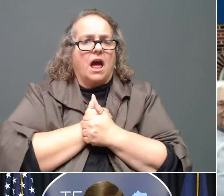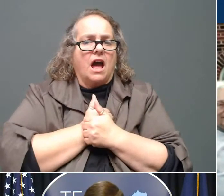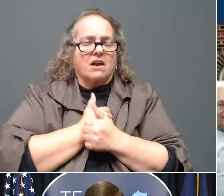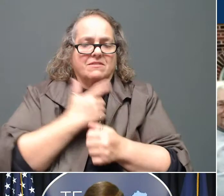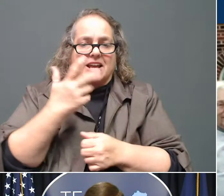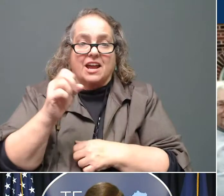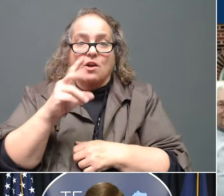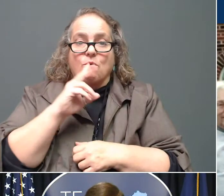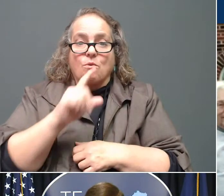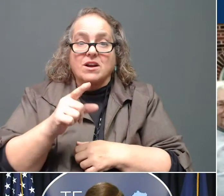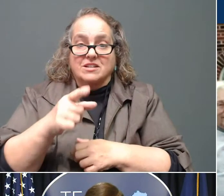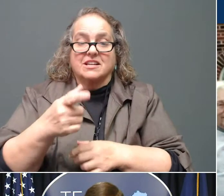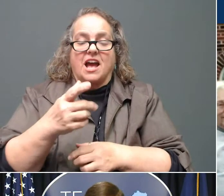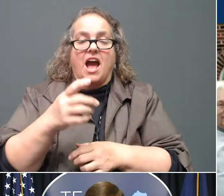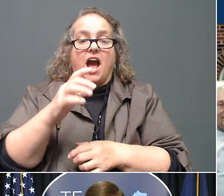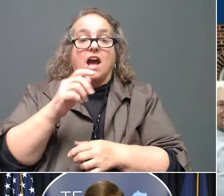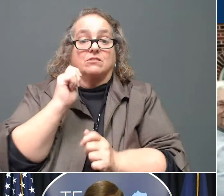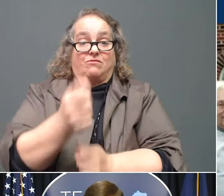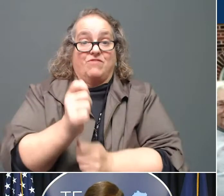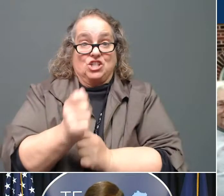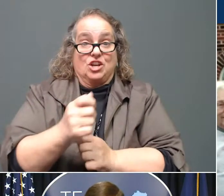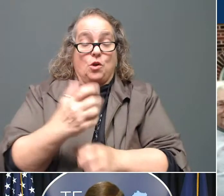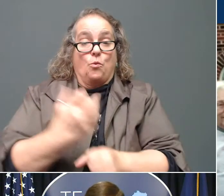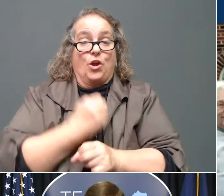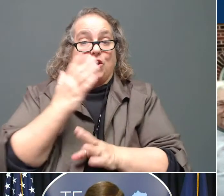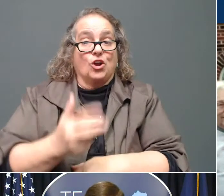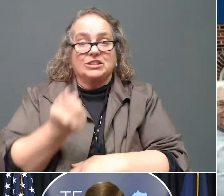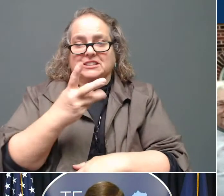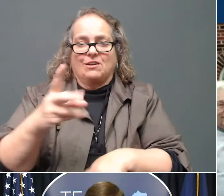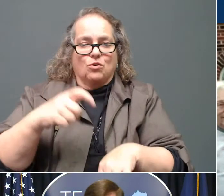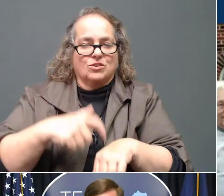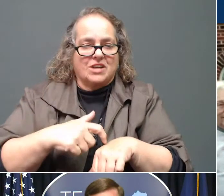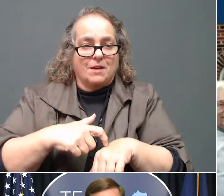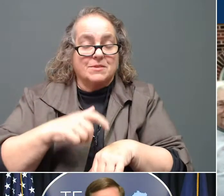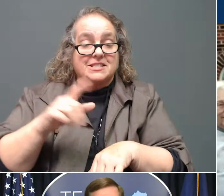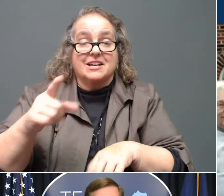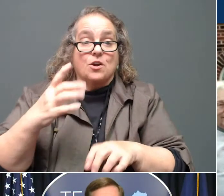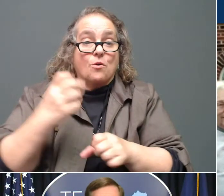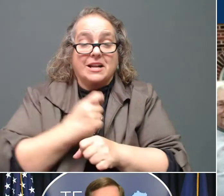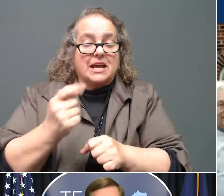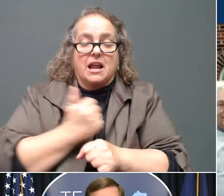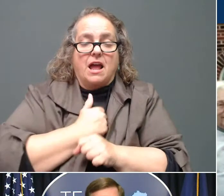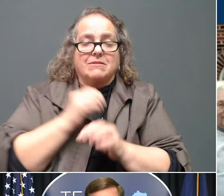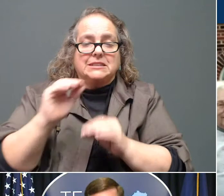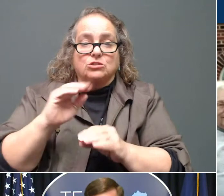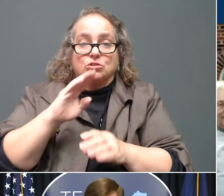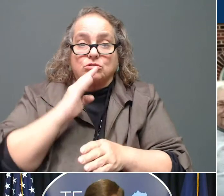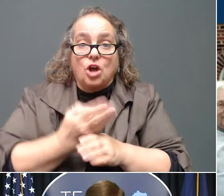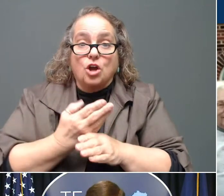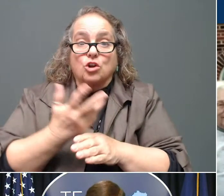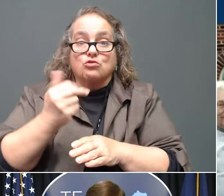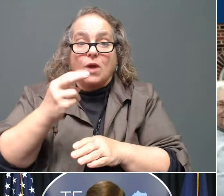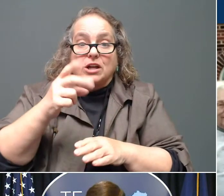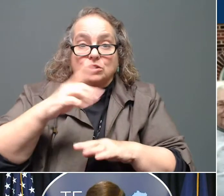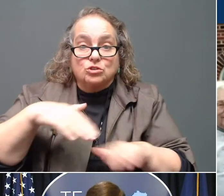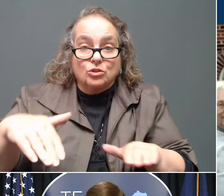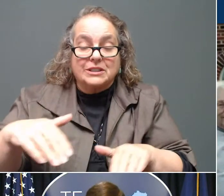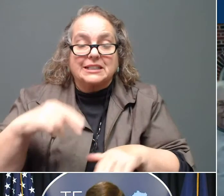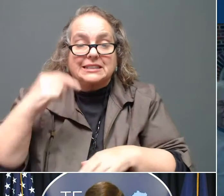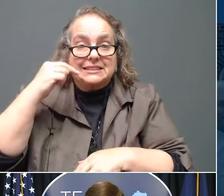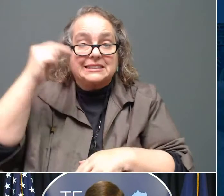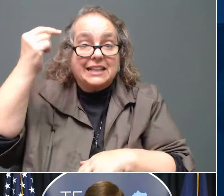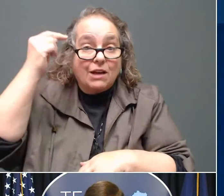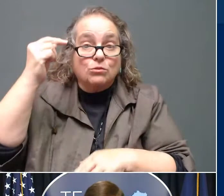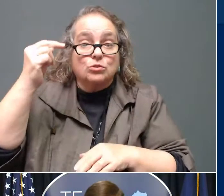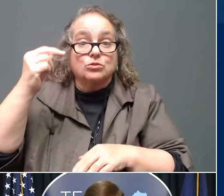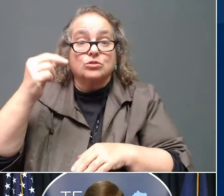several times over, but his real triumph was teaching his daughter, grandchildren, nieces, nephews, and friends to fish.